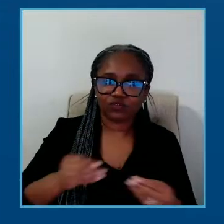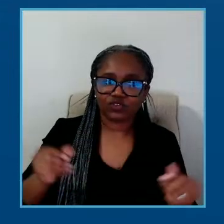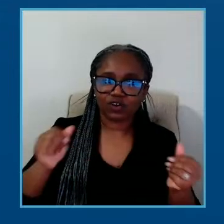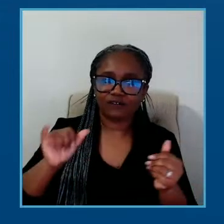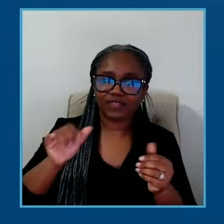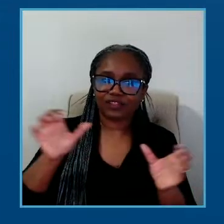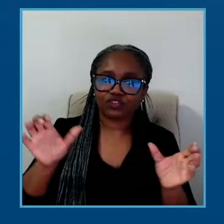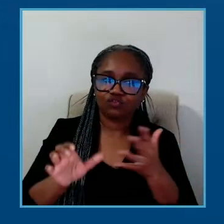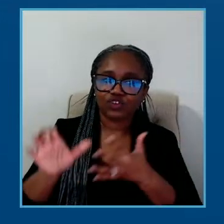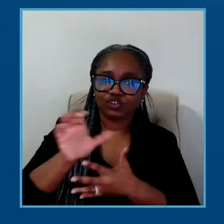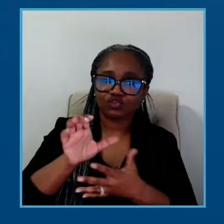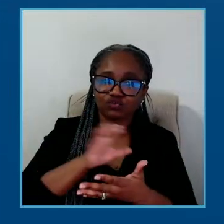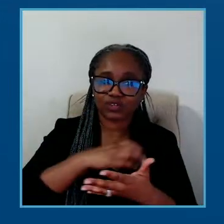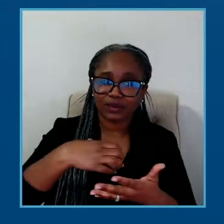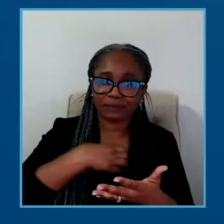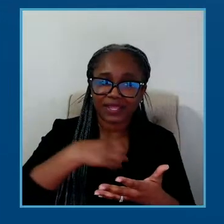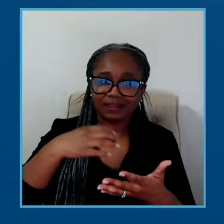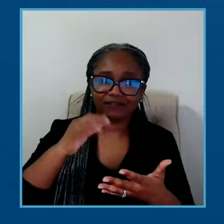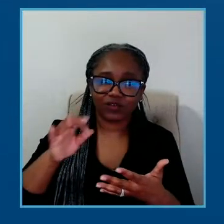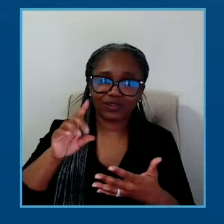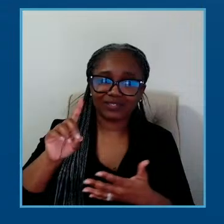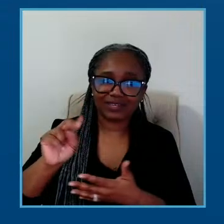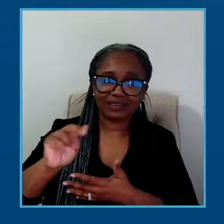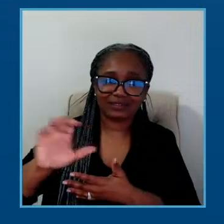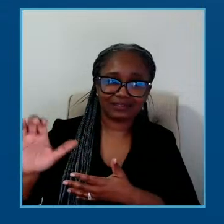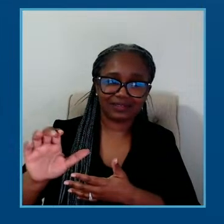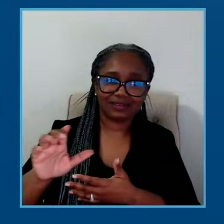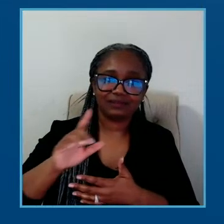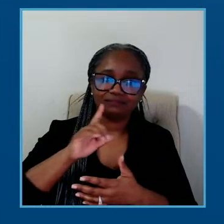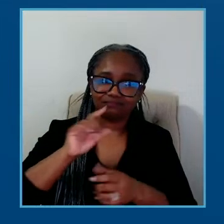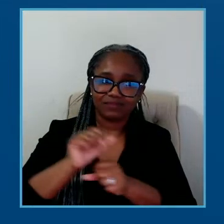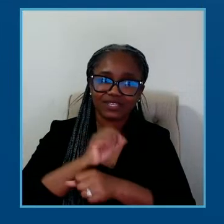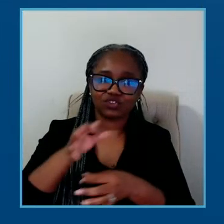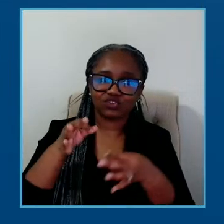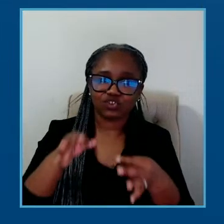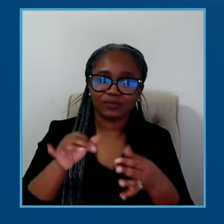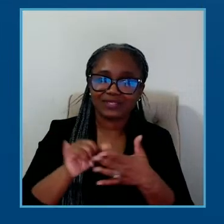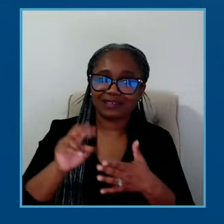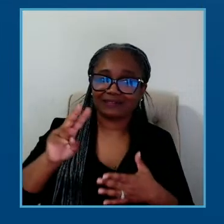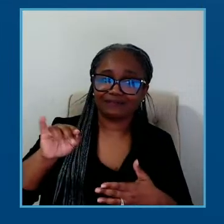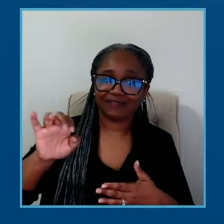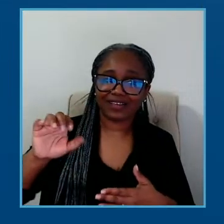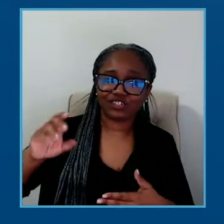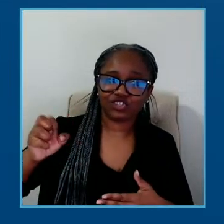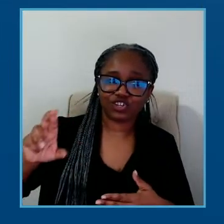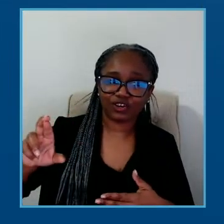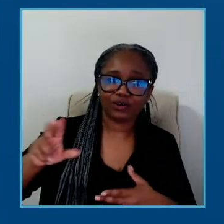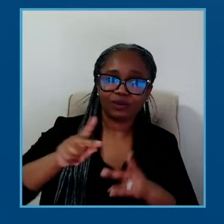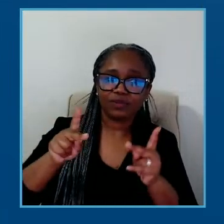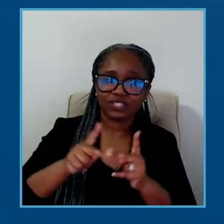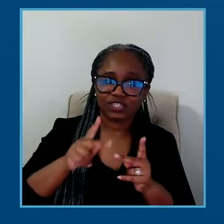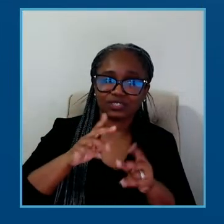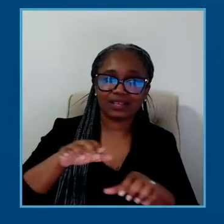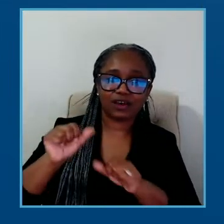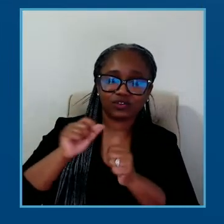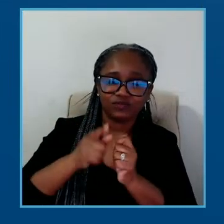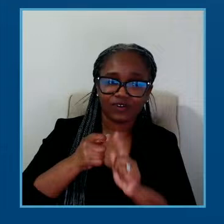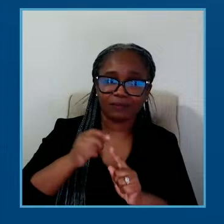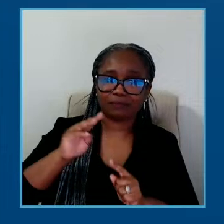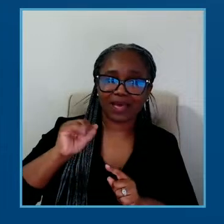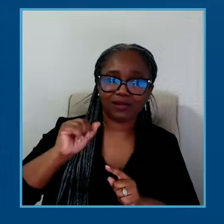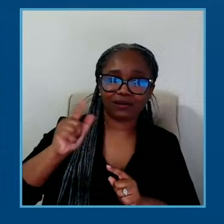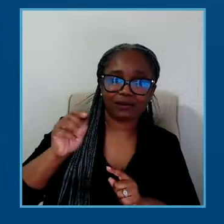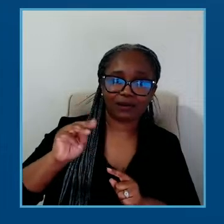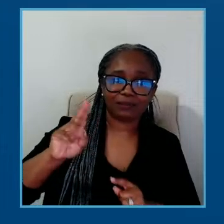the DNC Charter, bylaws, and parliamentary procedures. Be it further resolved that the committee recommends that the DNC conduct two new